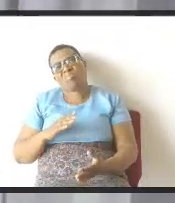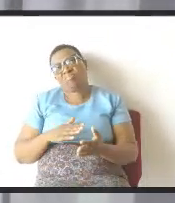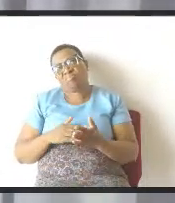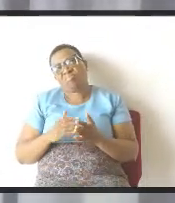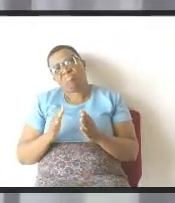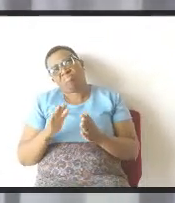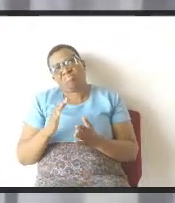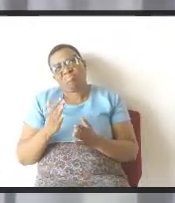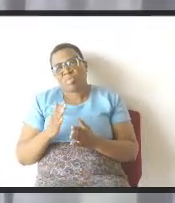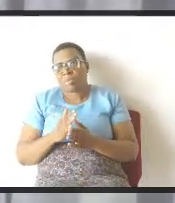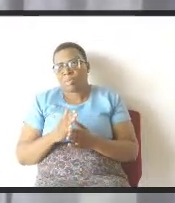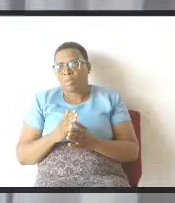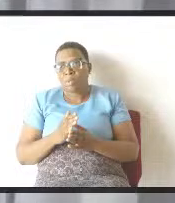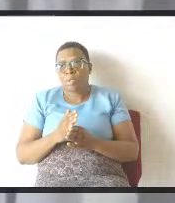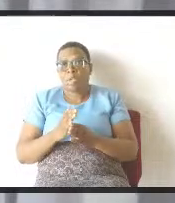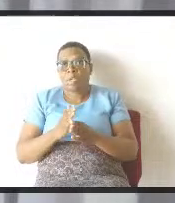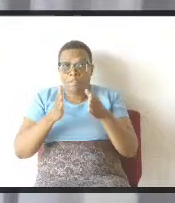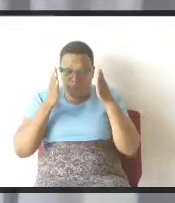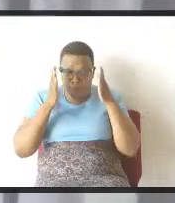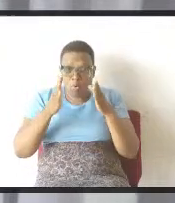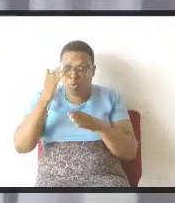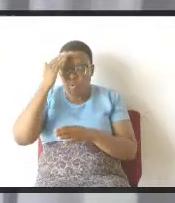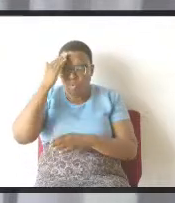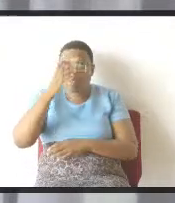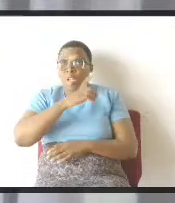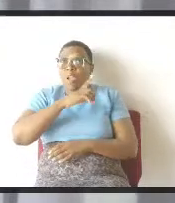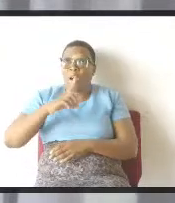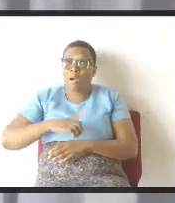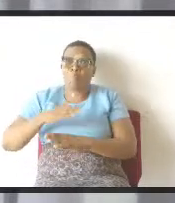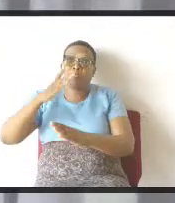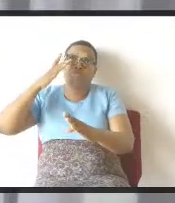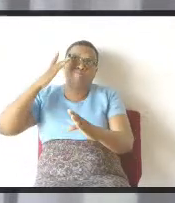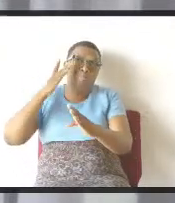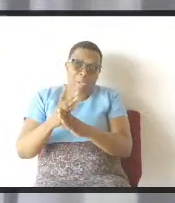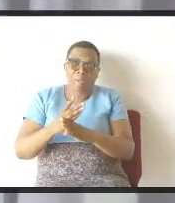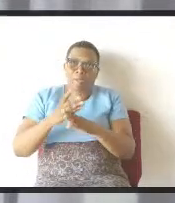You have to focus on your designated target. You have to.